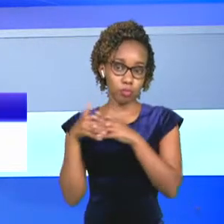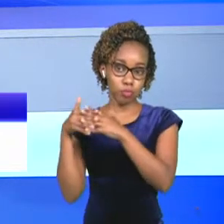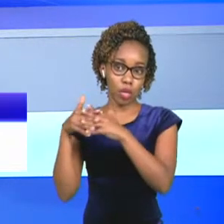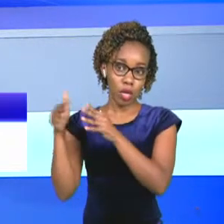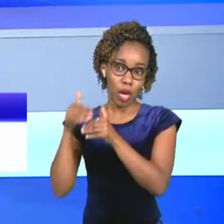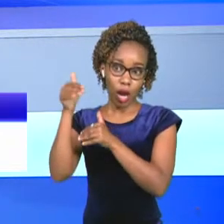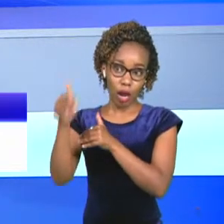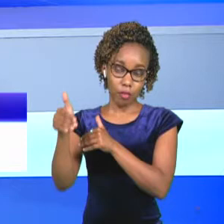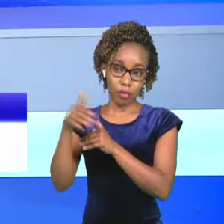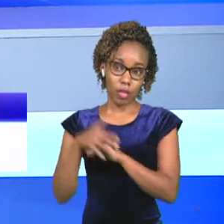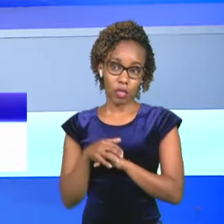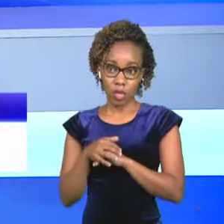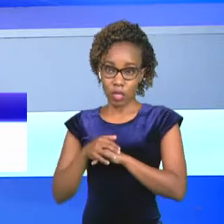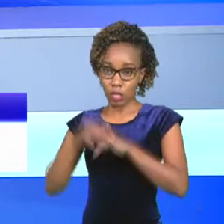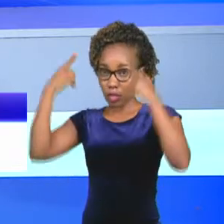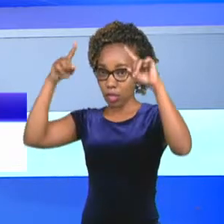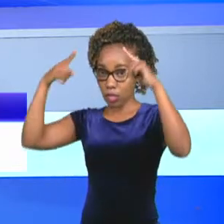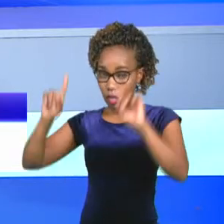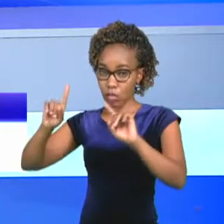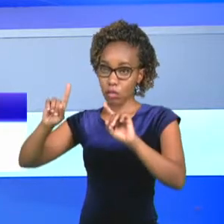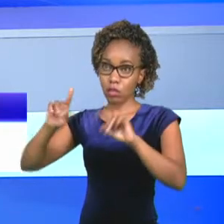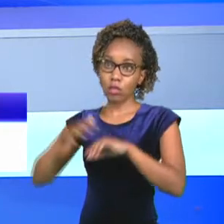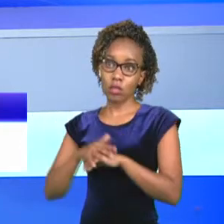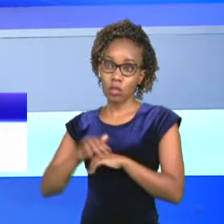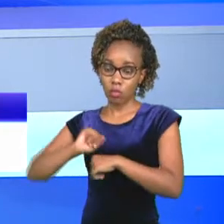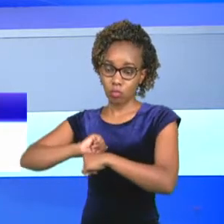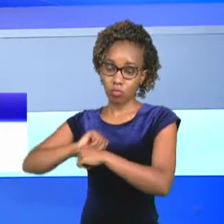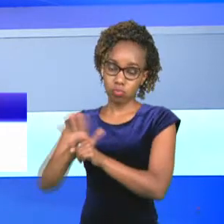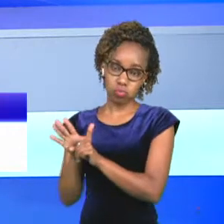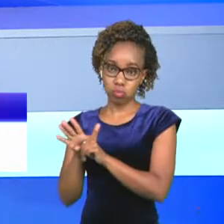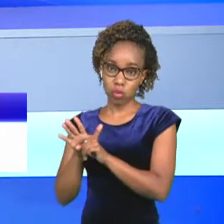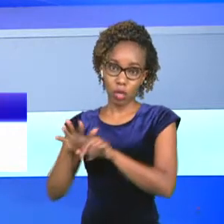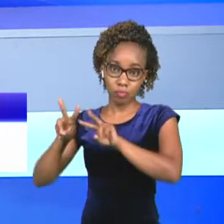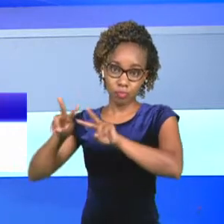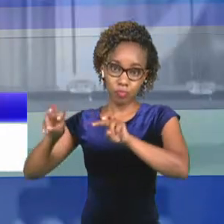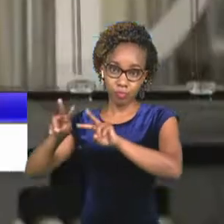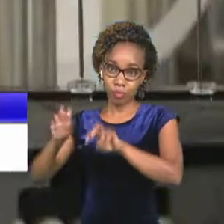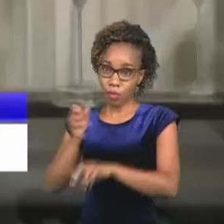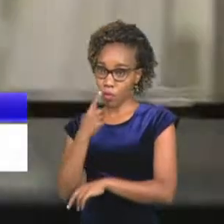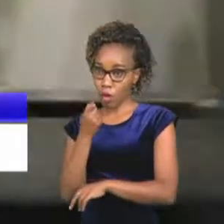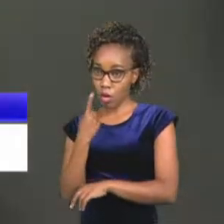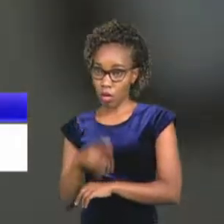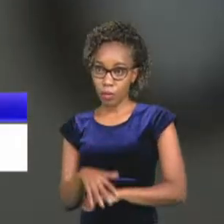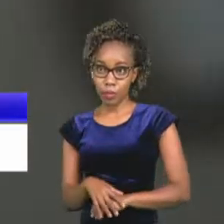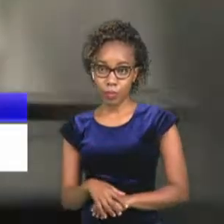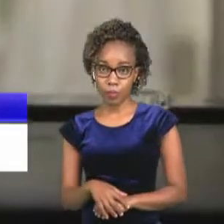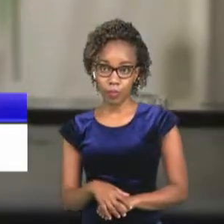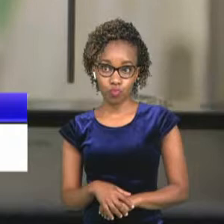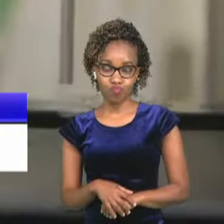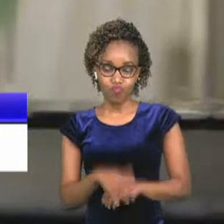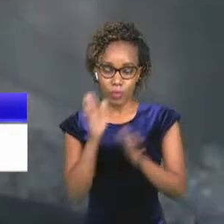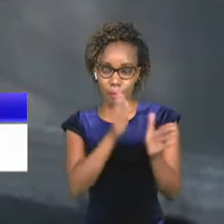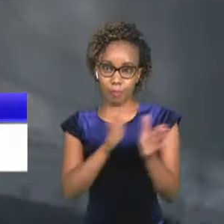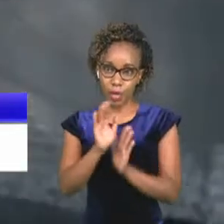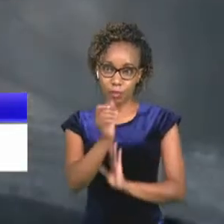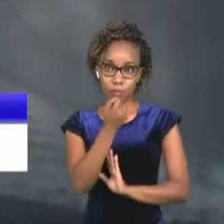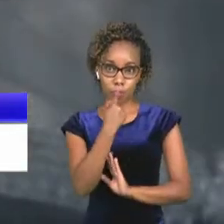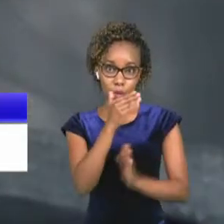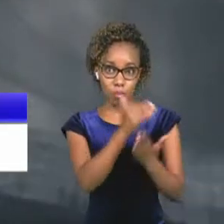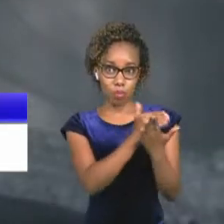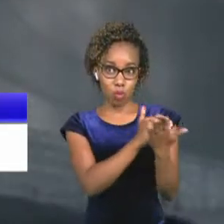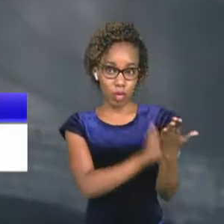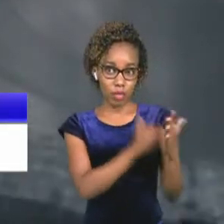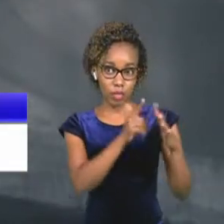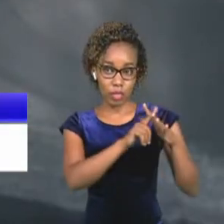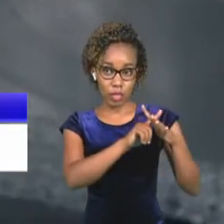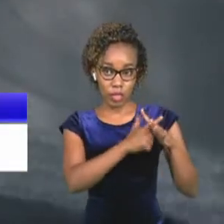recent breakthroughs, but coronavirus continues to surge globally. Plans for vaccination programs have